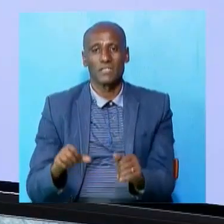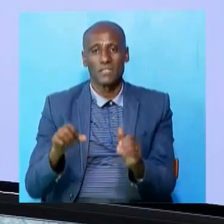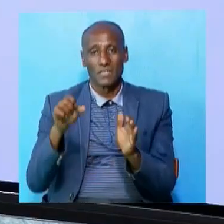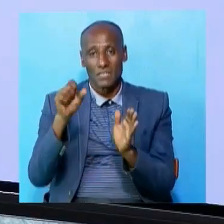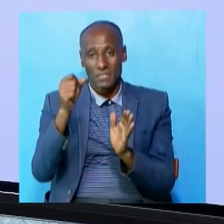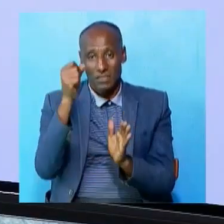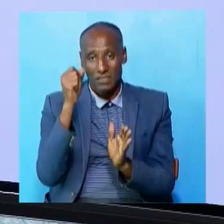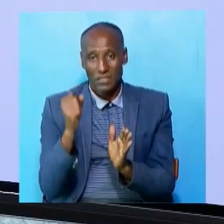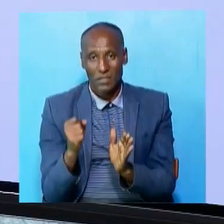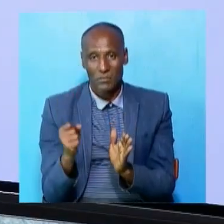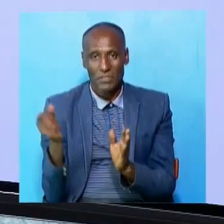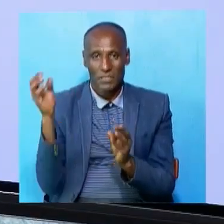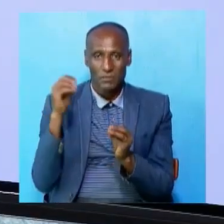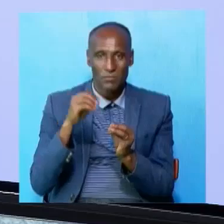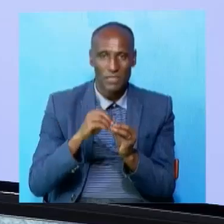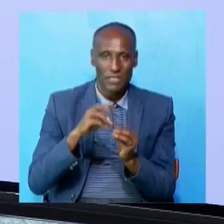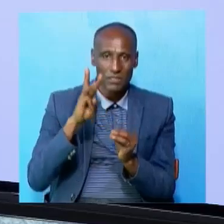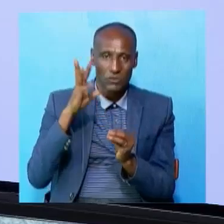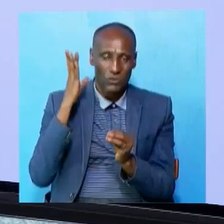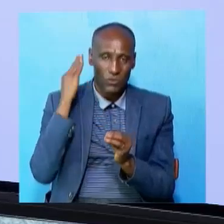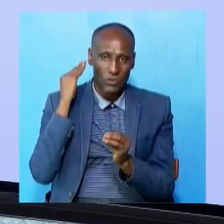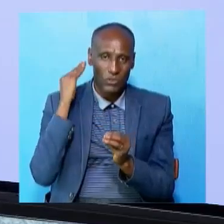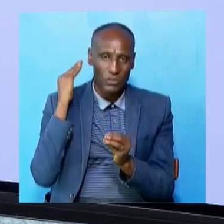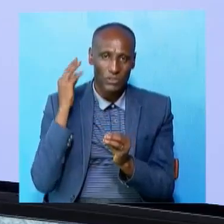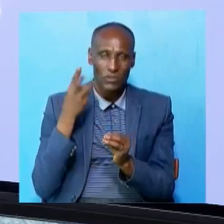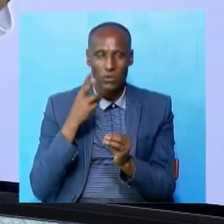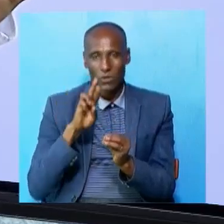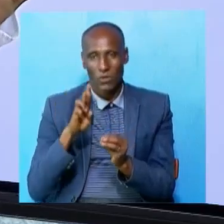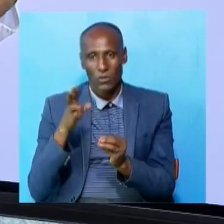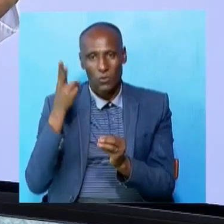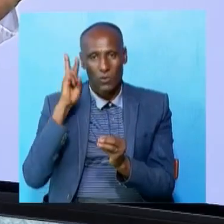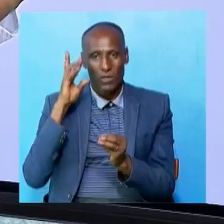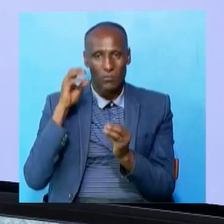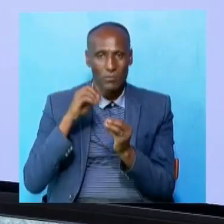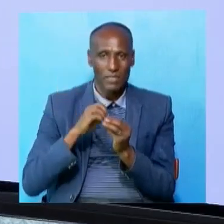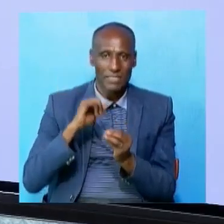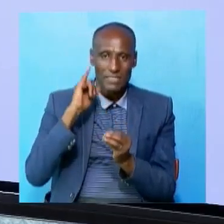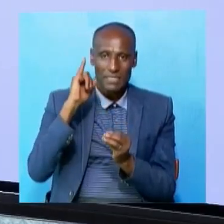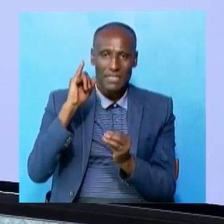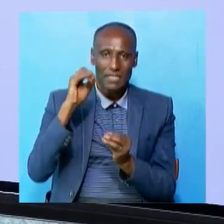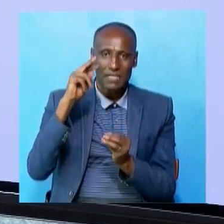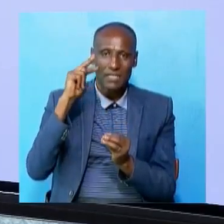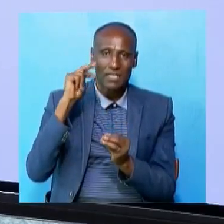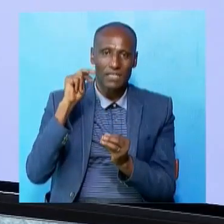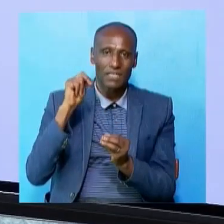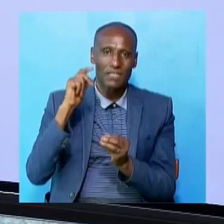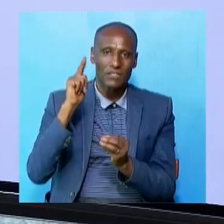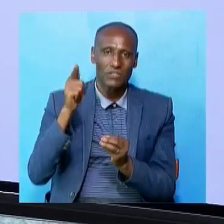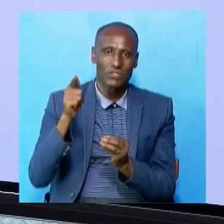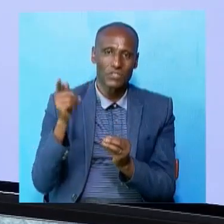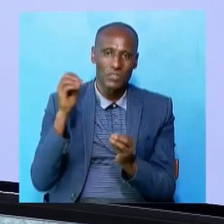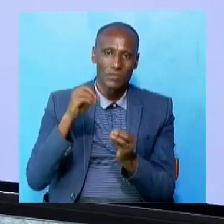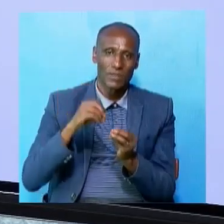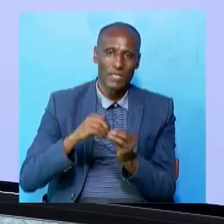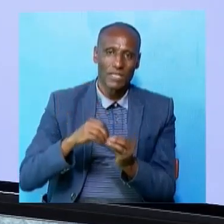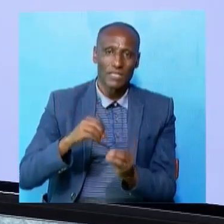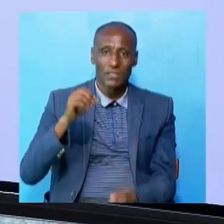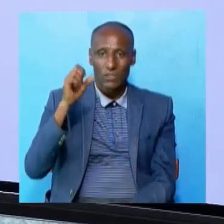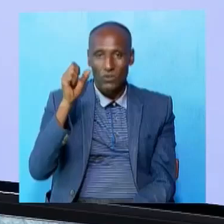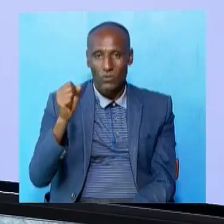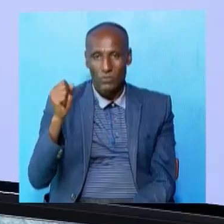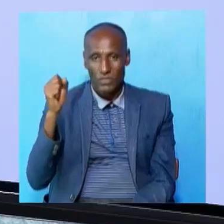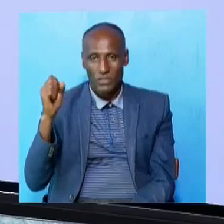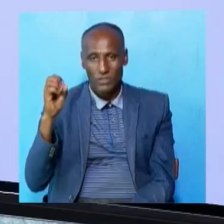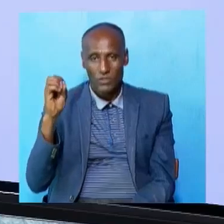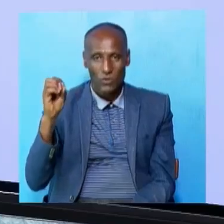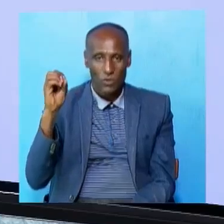or were plus ing verb plus object or complement. And we also have seen